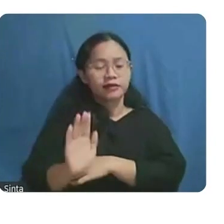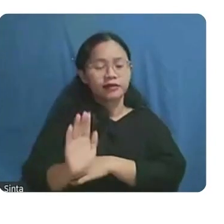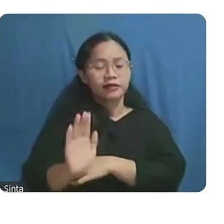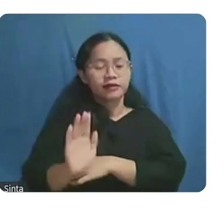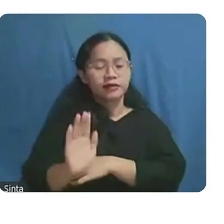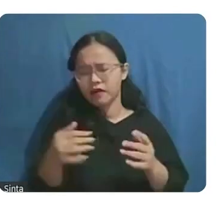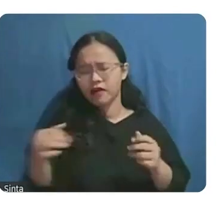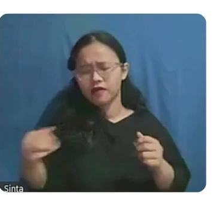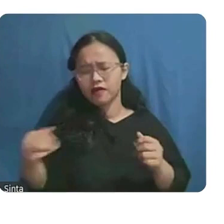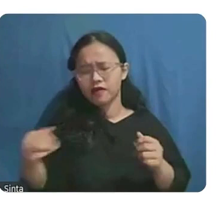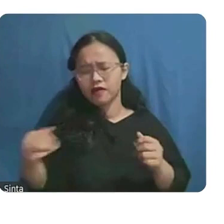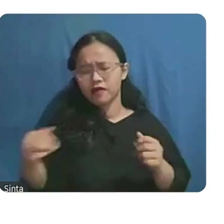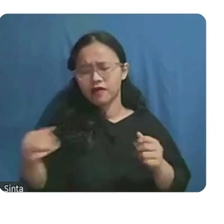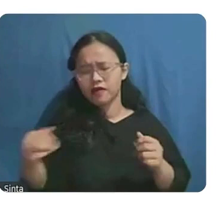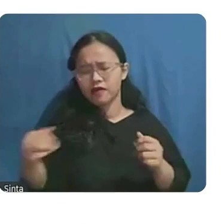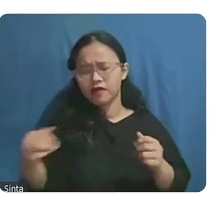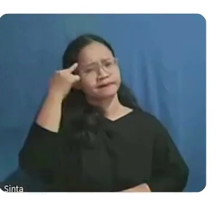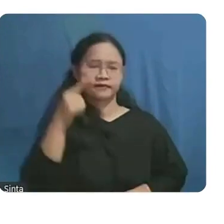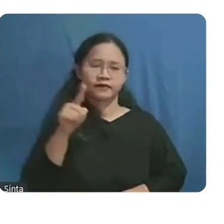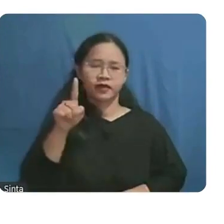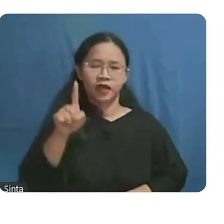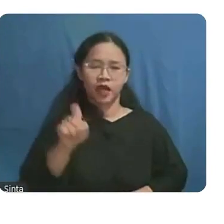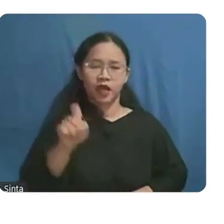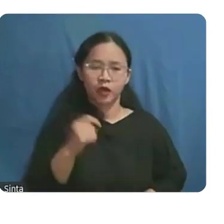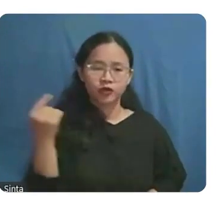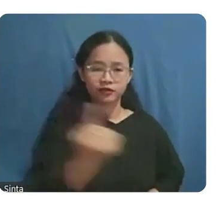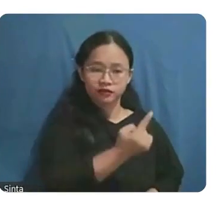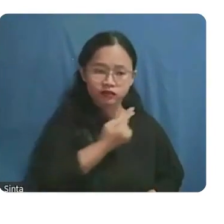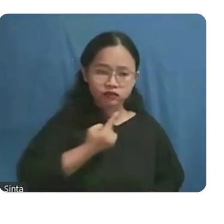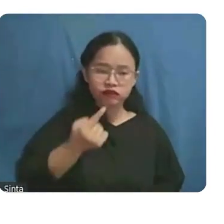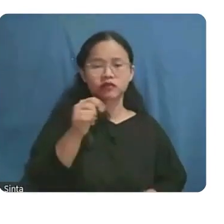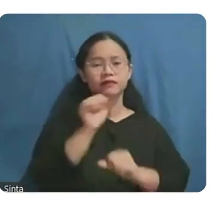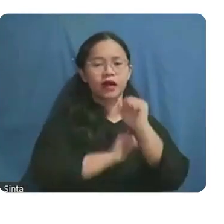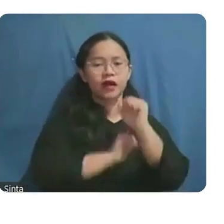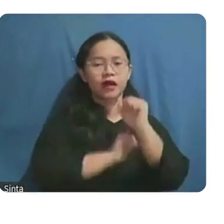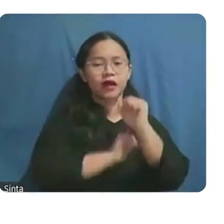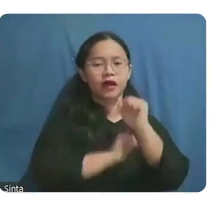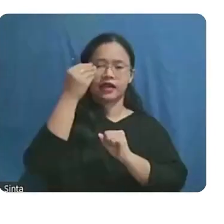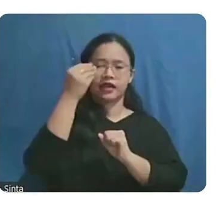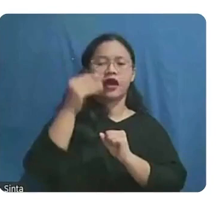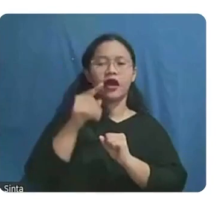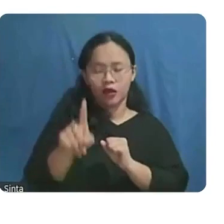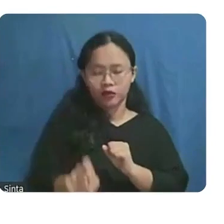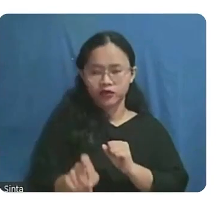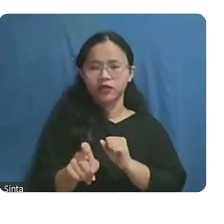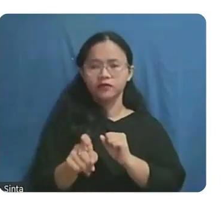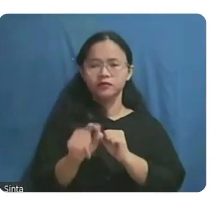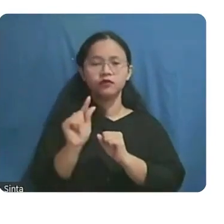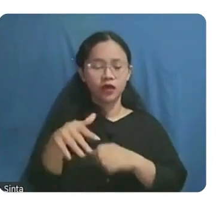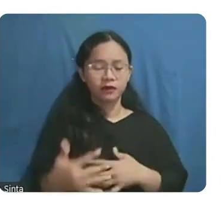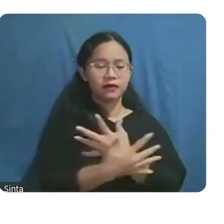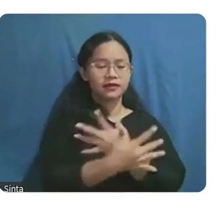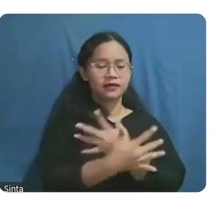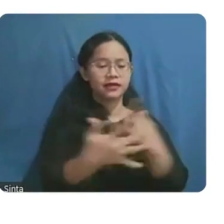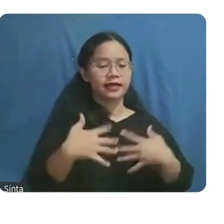24% of death caused by disease can actually be prevented by environmental